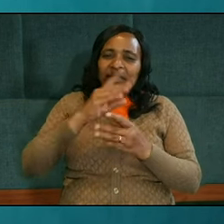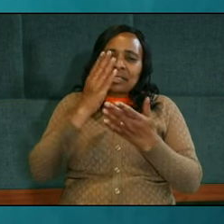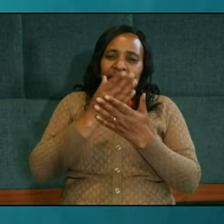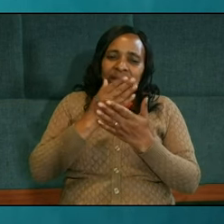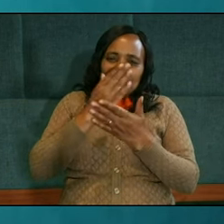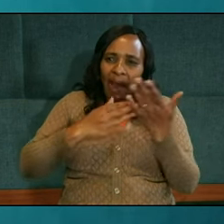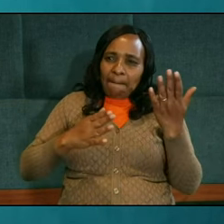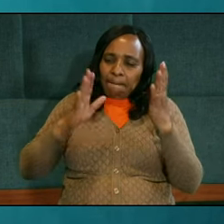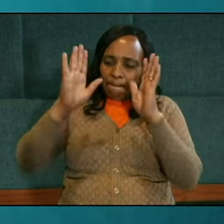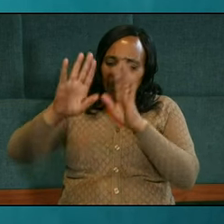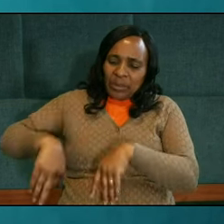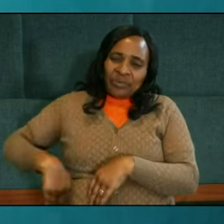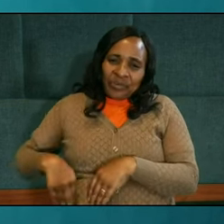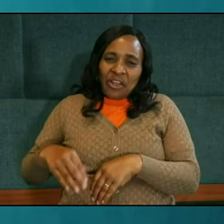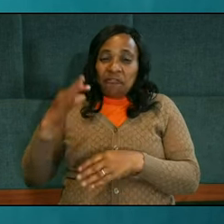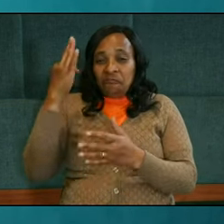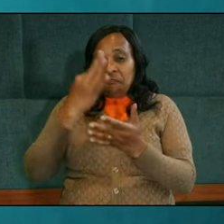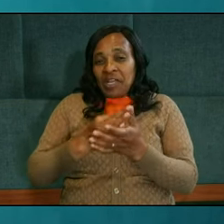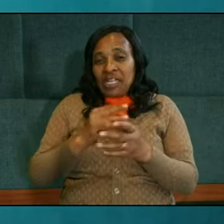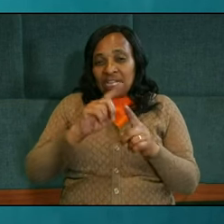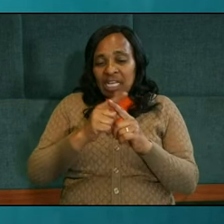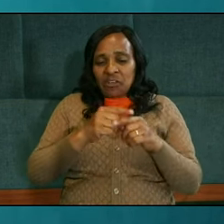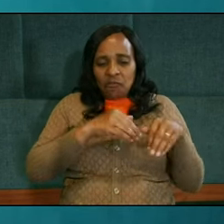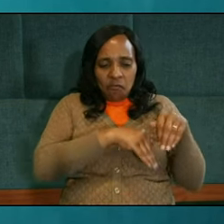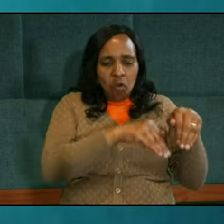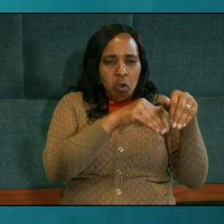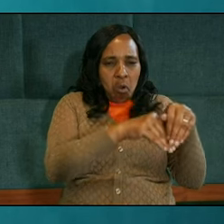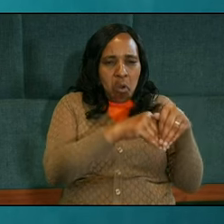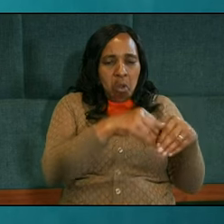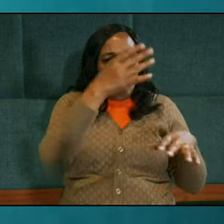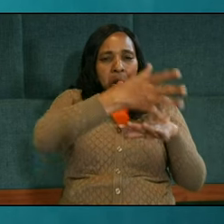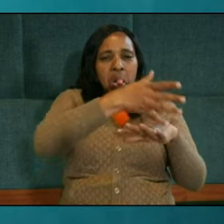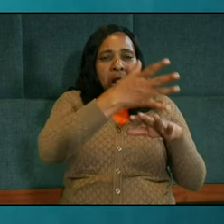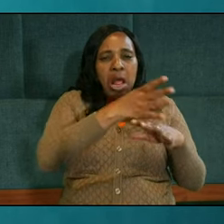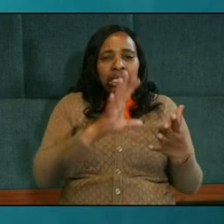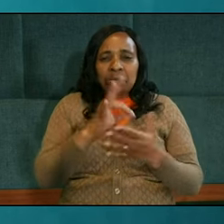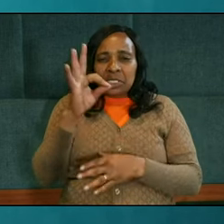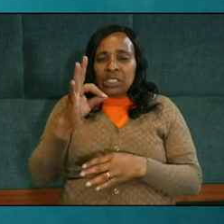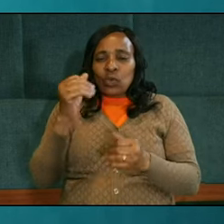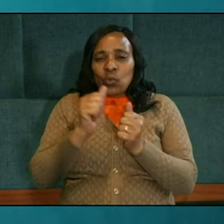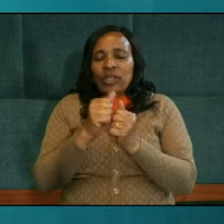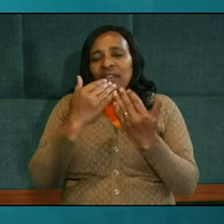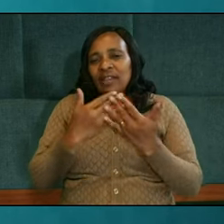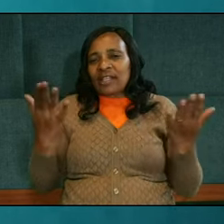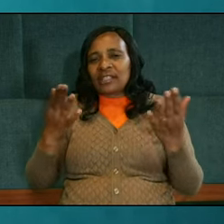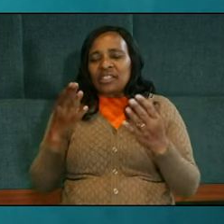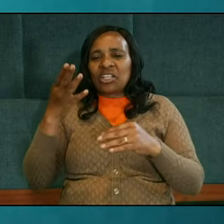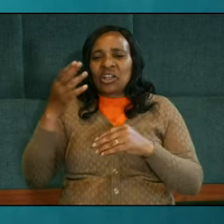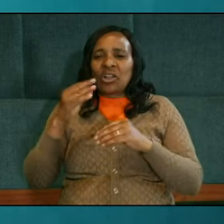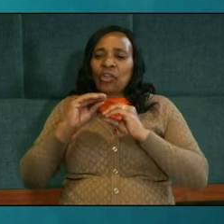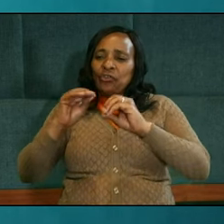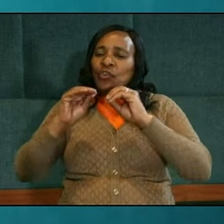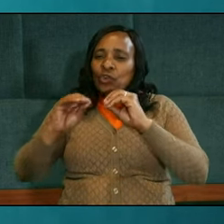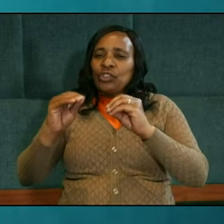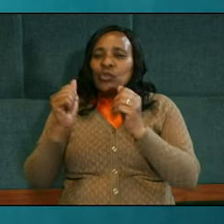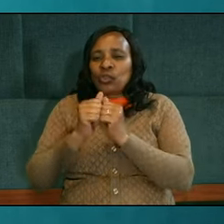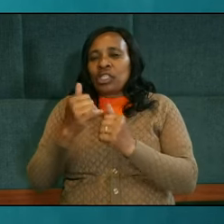faith and follow deceiving spirits and things taught by demons. So